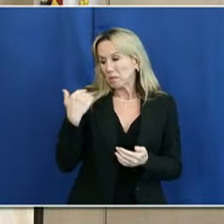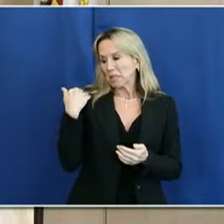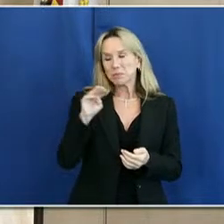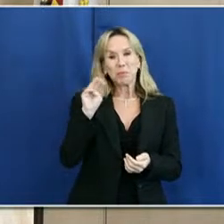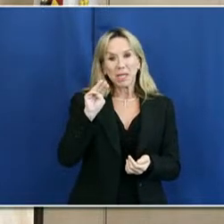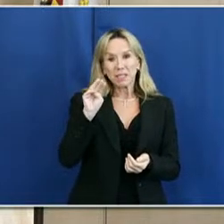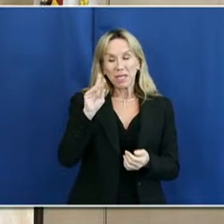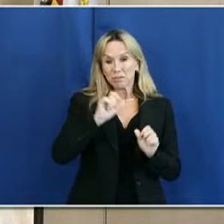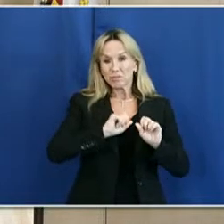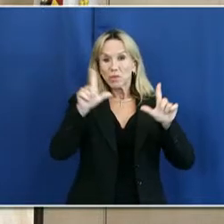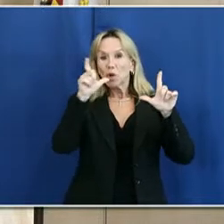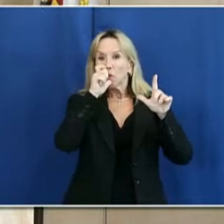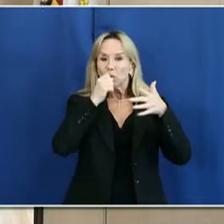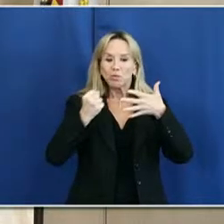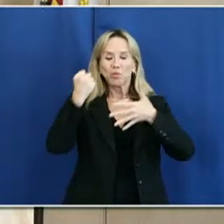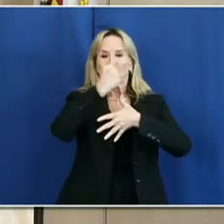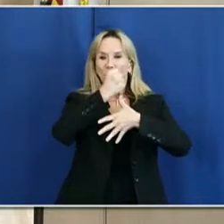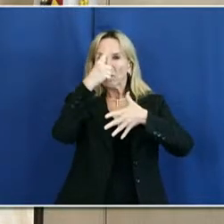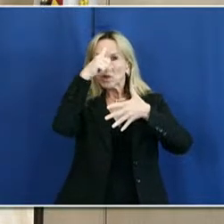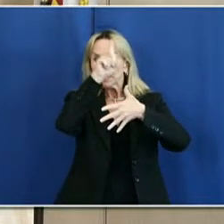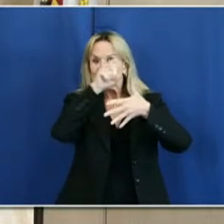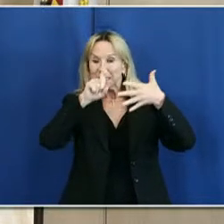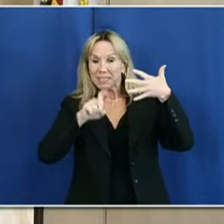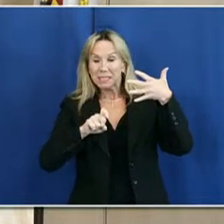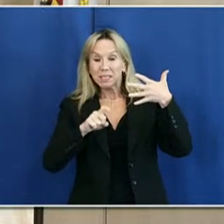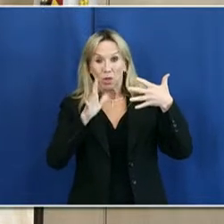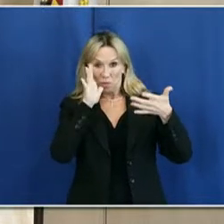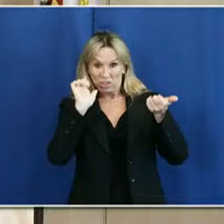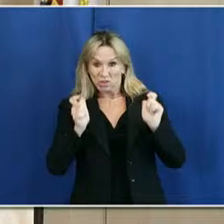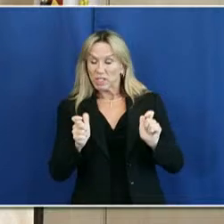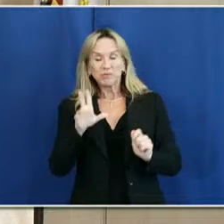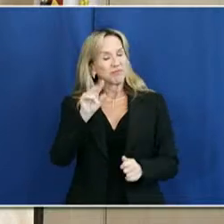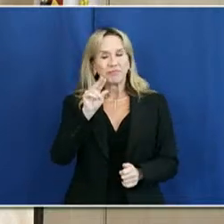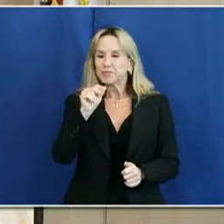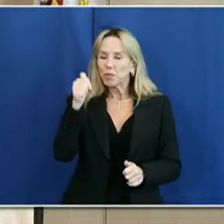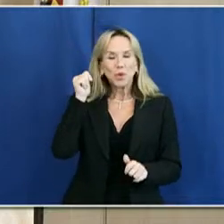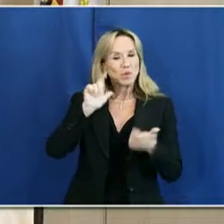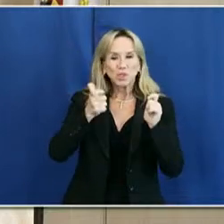Monday. And so that is not going to change. Our first two